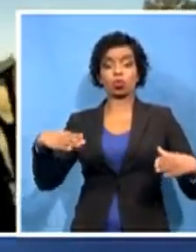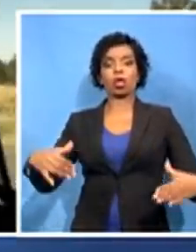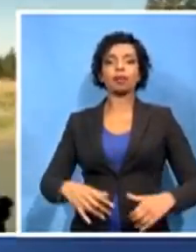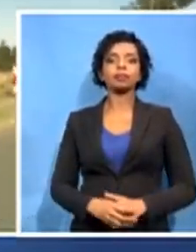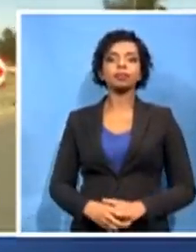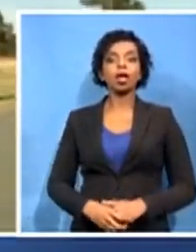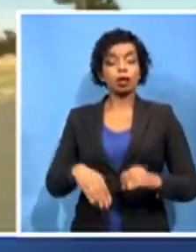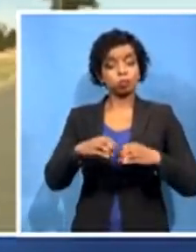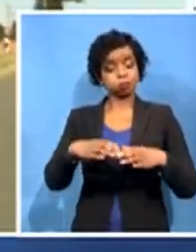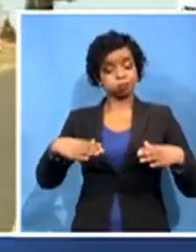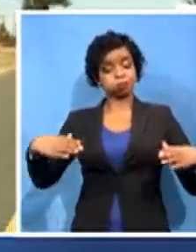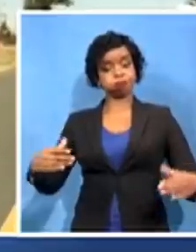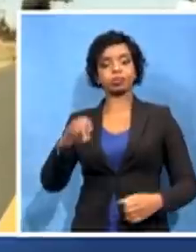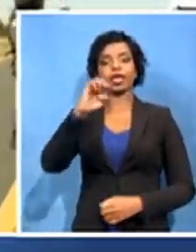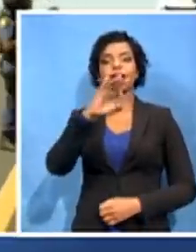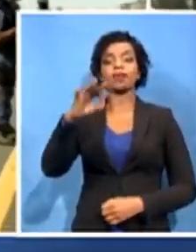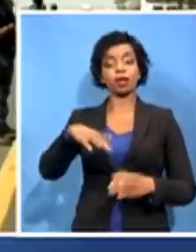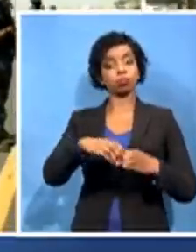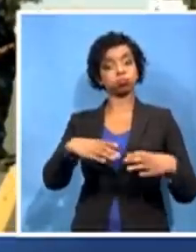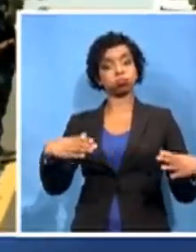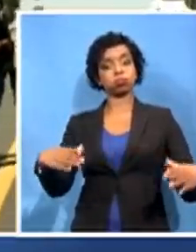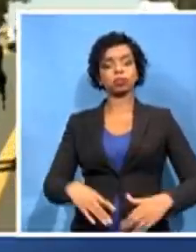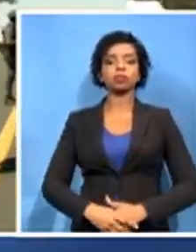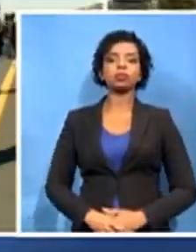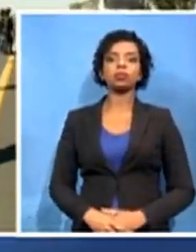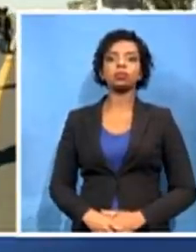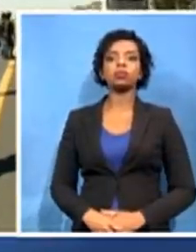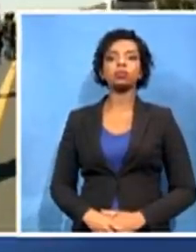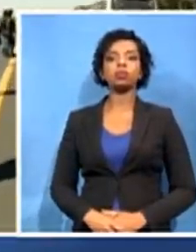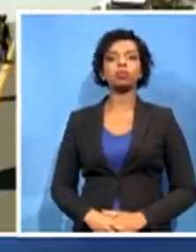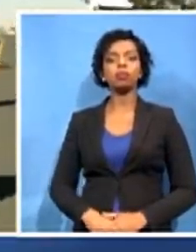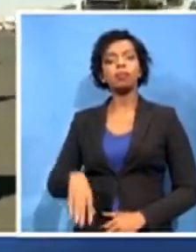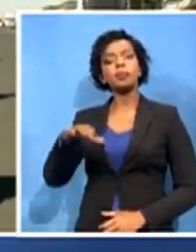hole. Tata EFF, Tata.